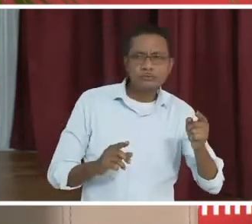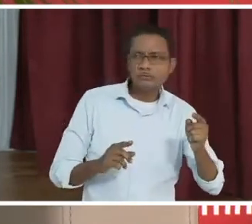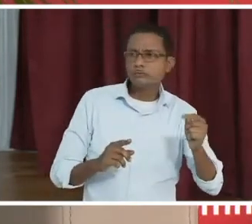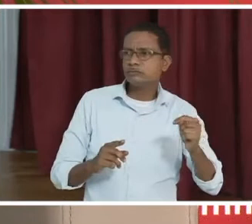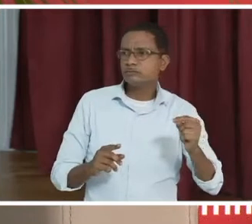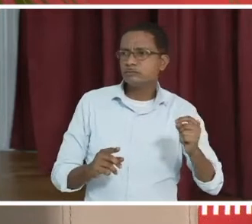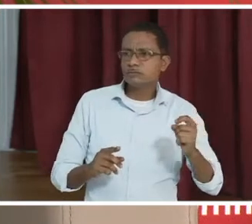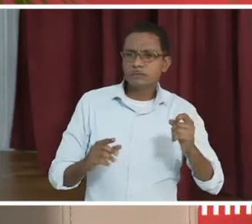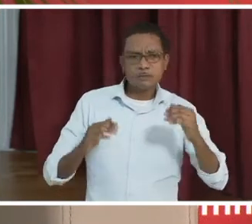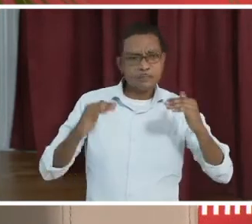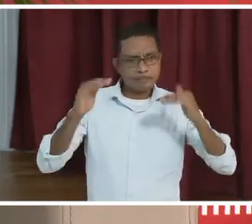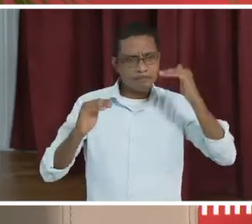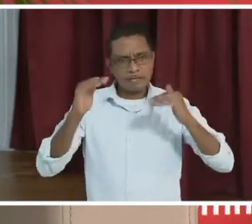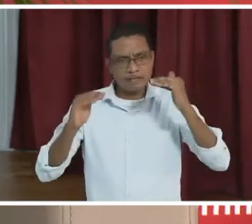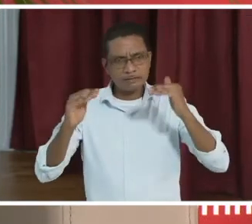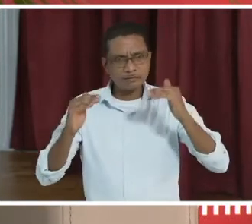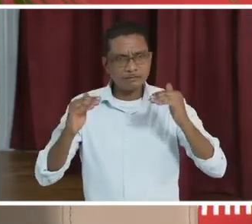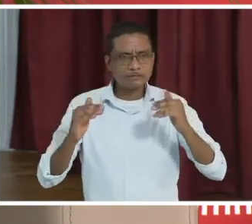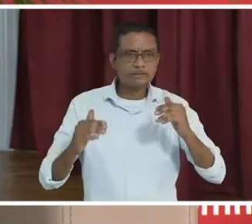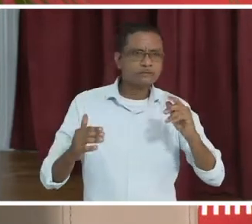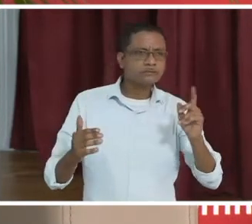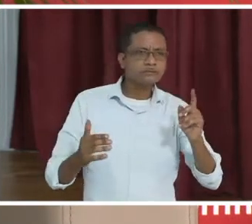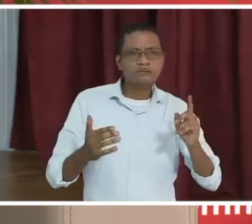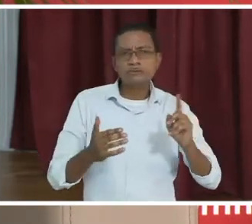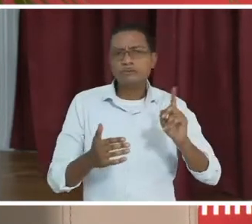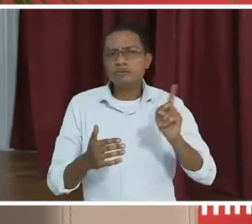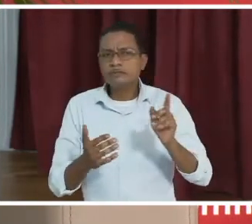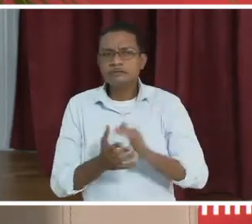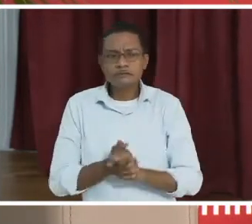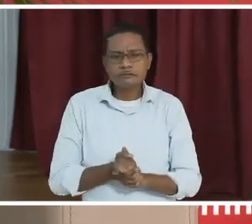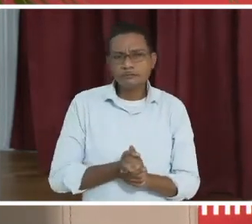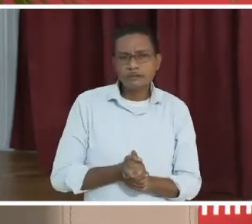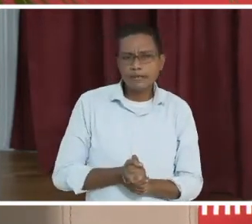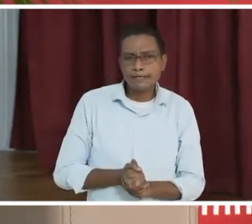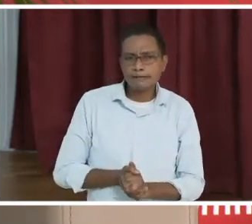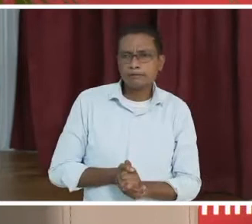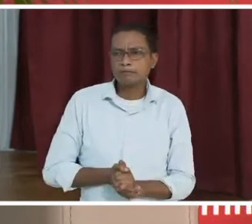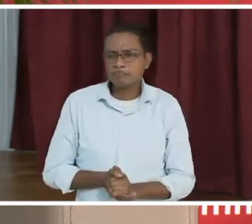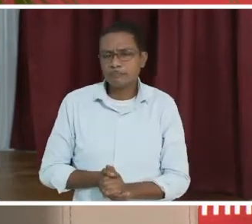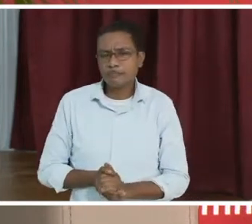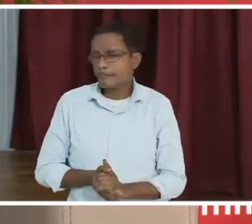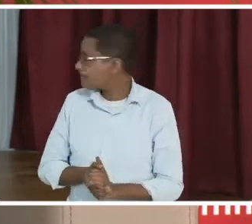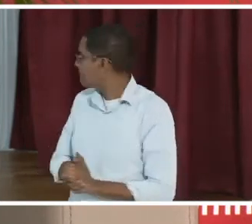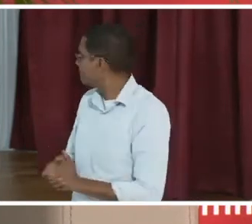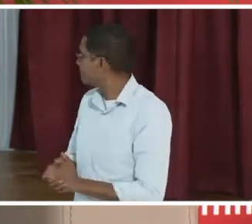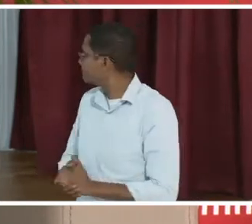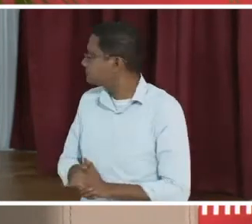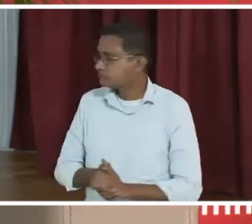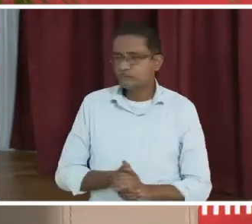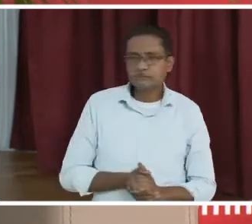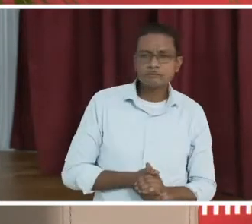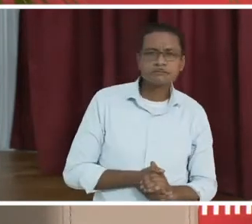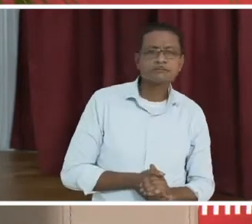of balance. Don't get scared with the words, people. They tell you what your amortization schedule is, meaning telling you what you have to pay when.